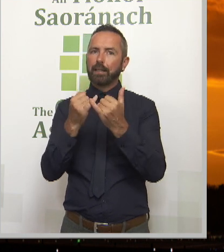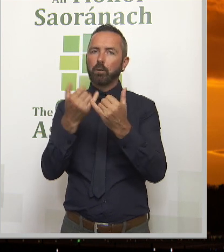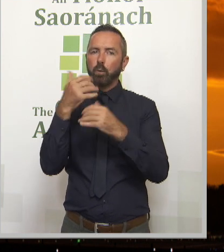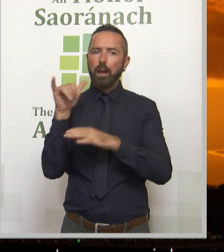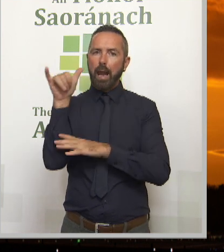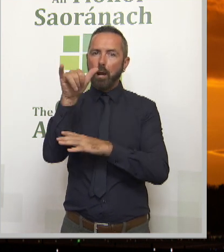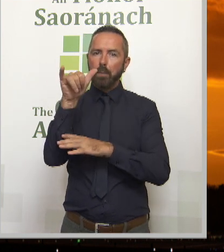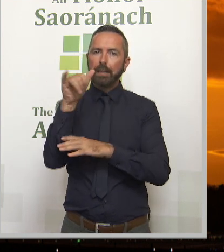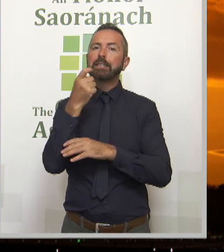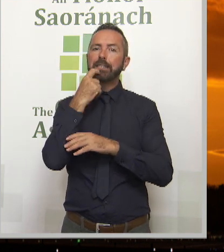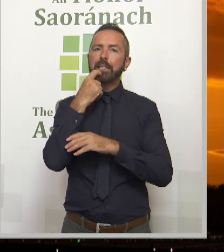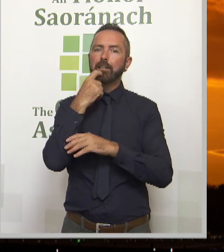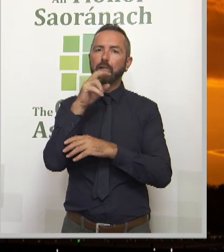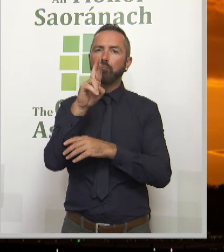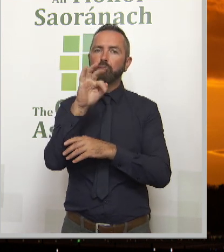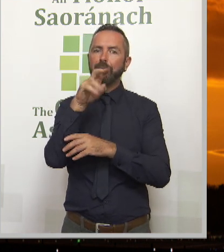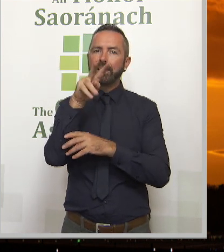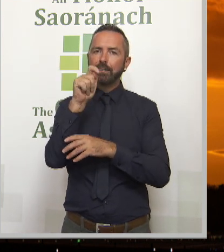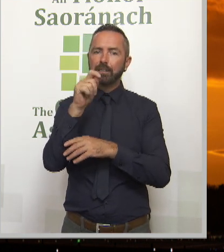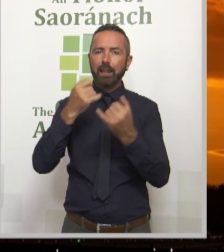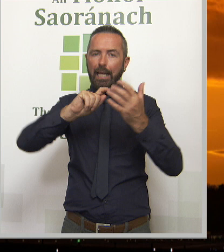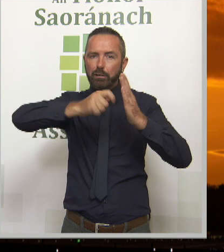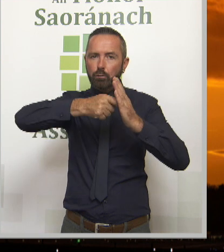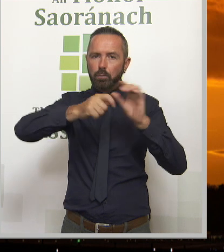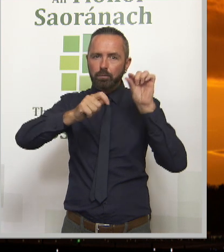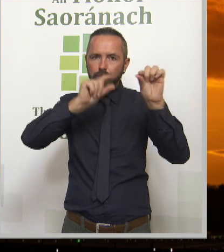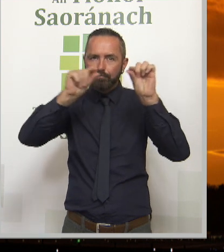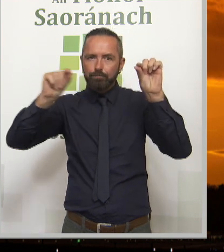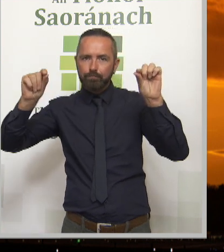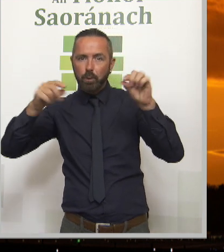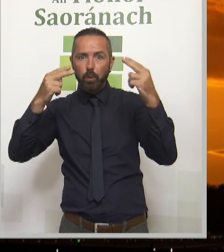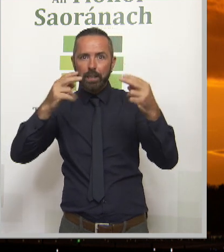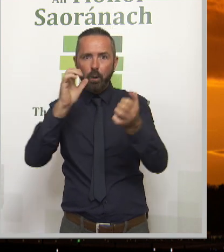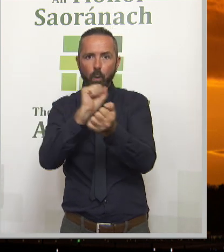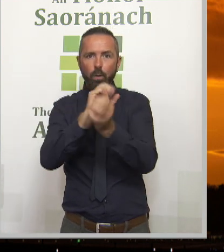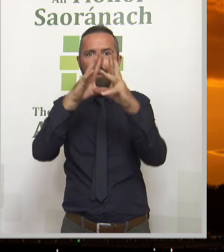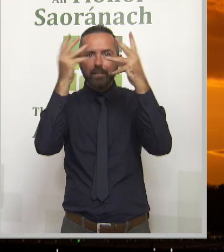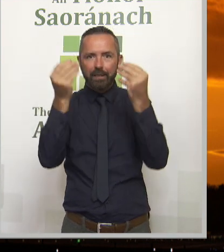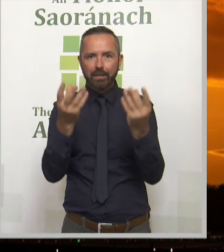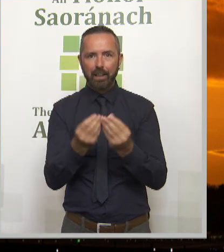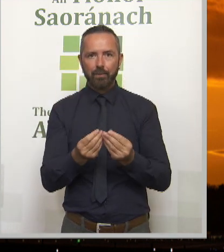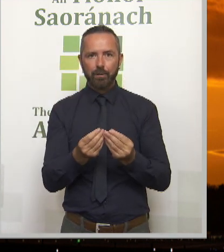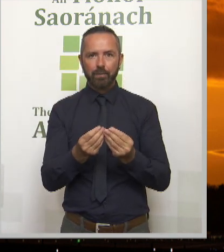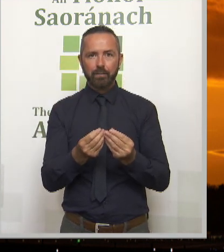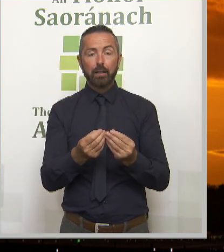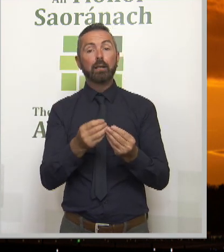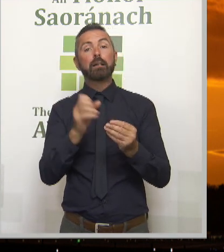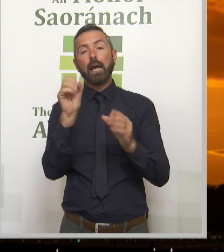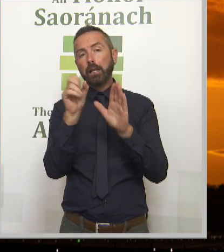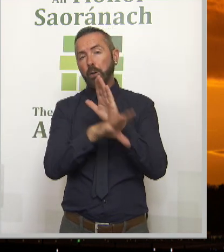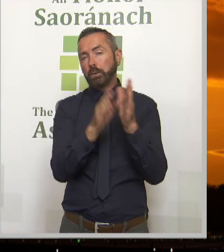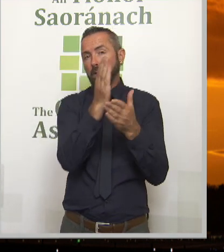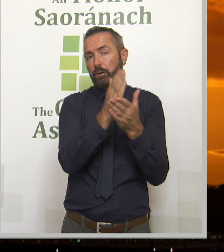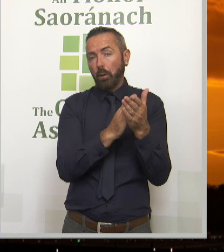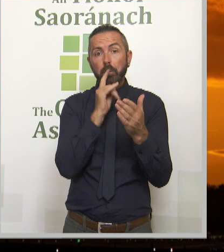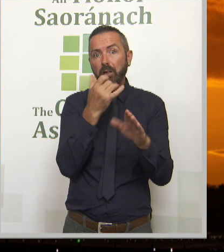together. There is some redundancy. You can afford to lose some species in a given area and the airplane will keep flying. But